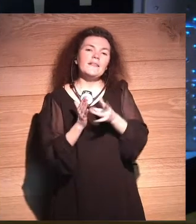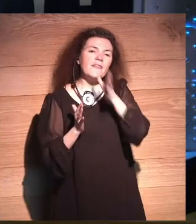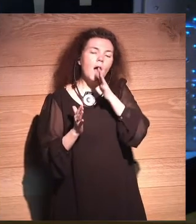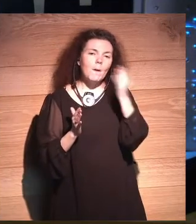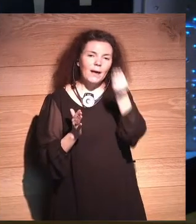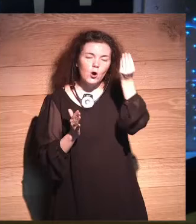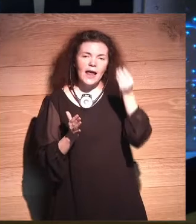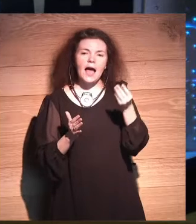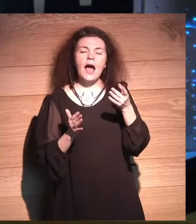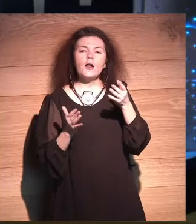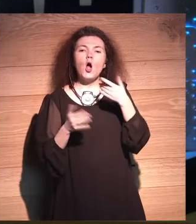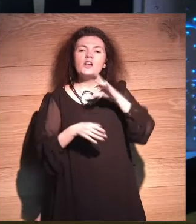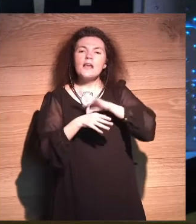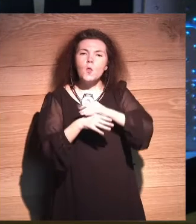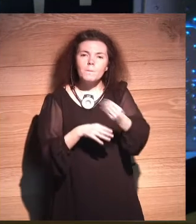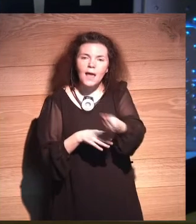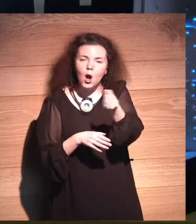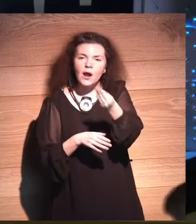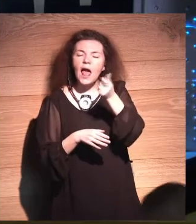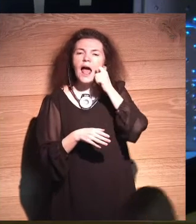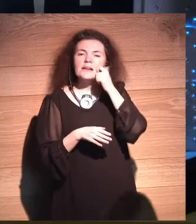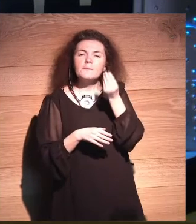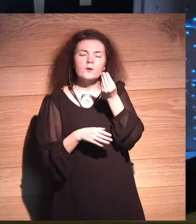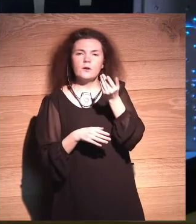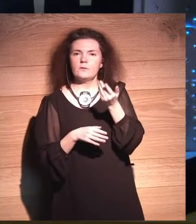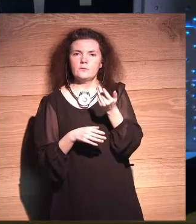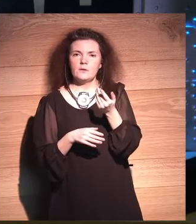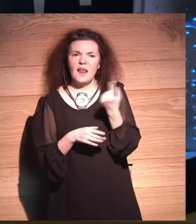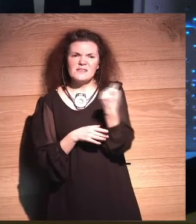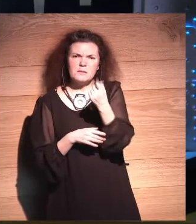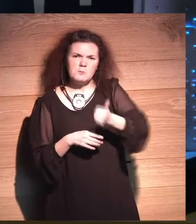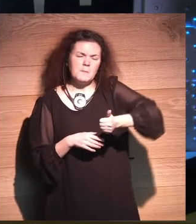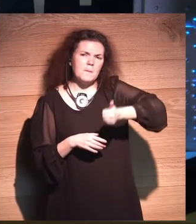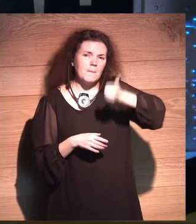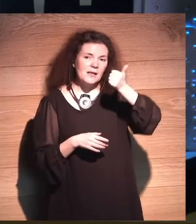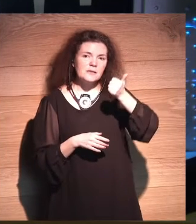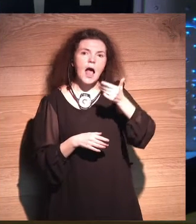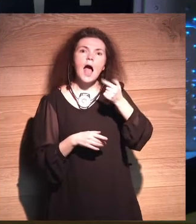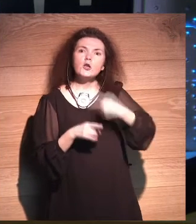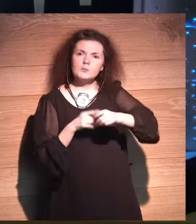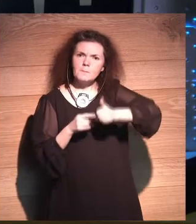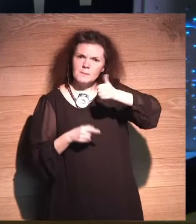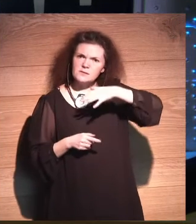and well-being. There's a lot more that we need to do and that we can do to take advantage of